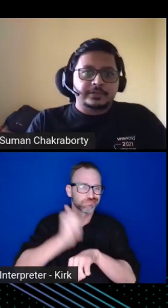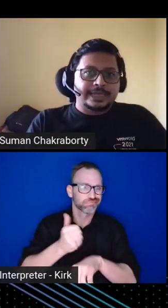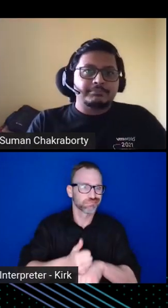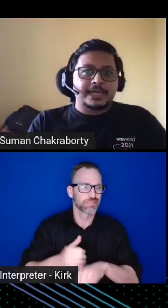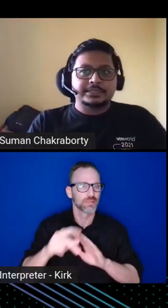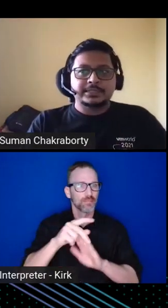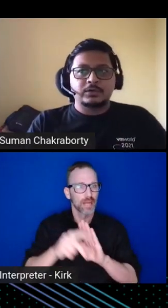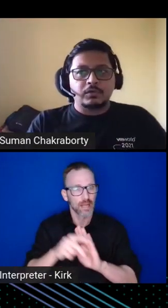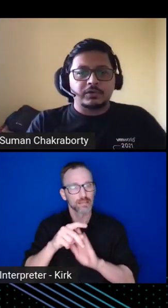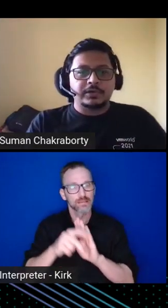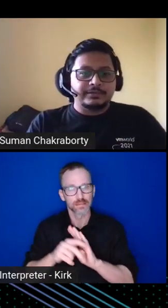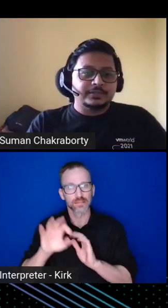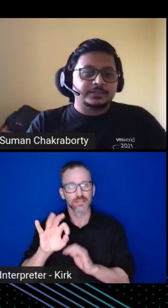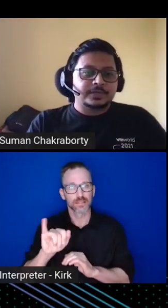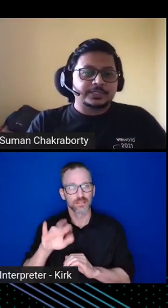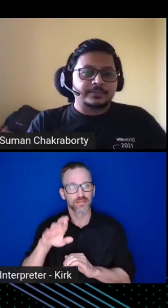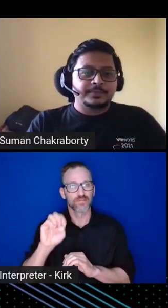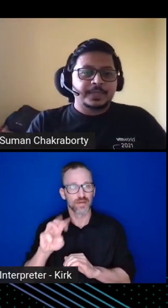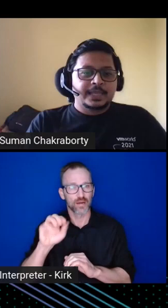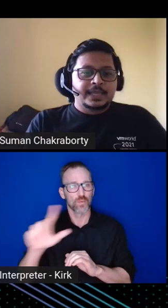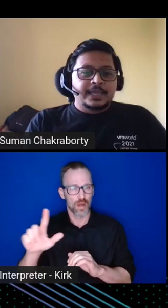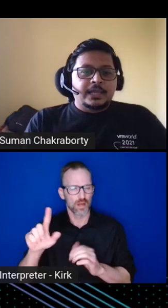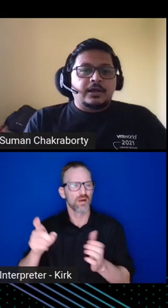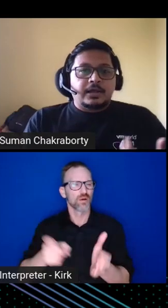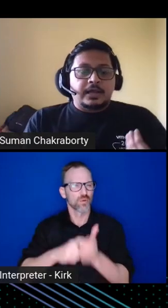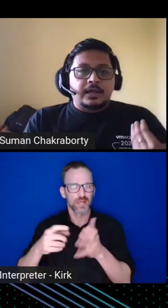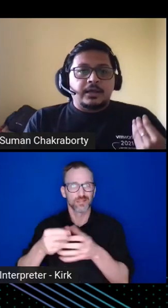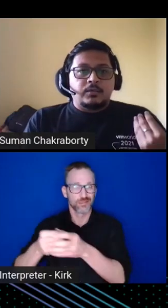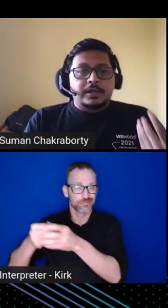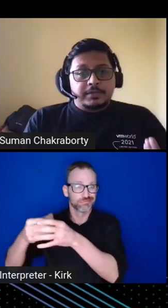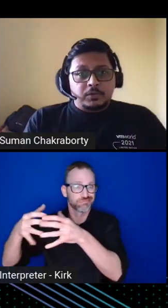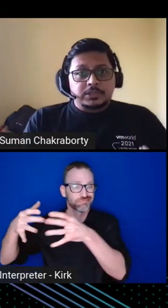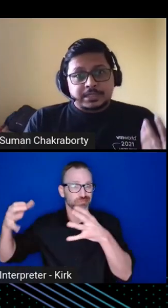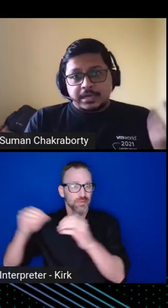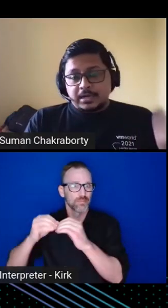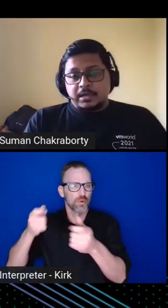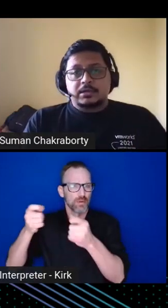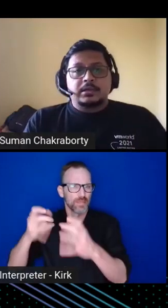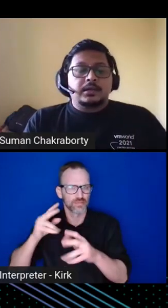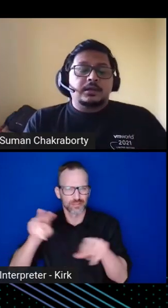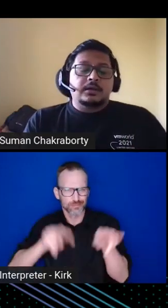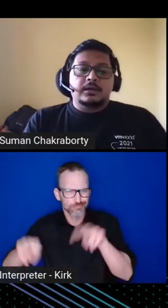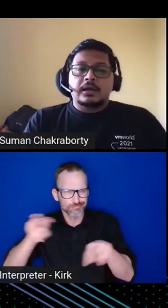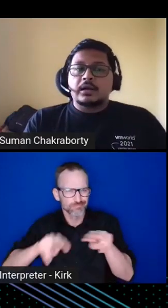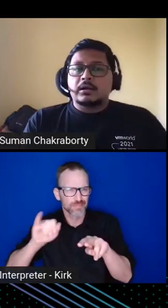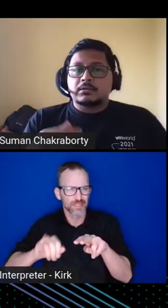your effort in managing the overall infrastructure. One of the most